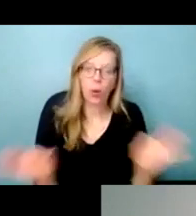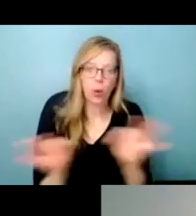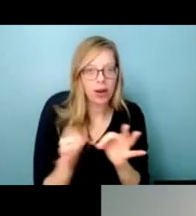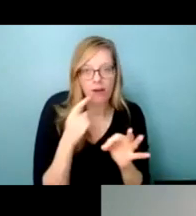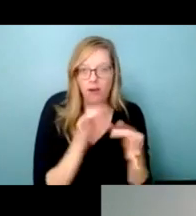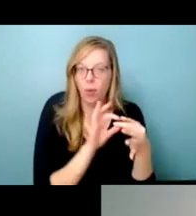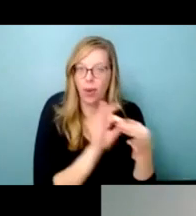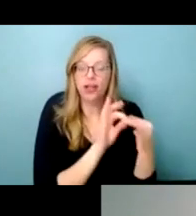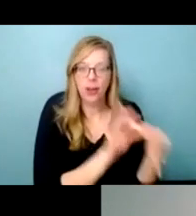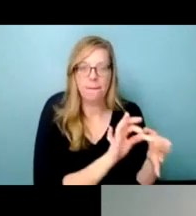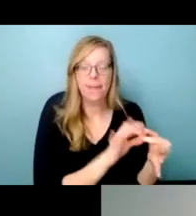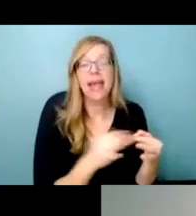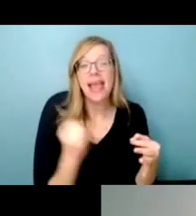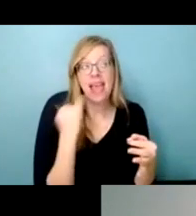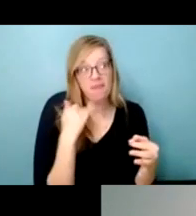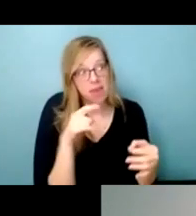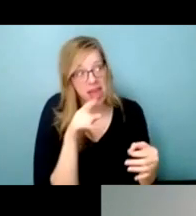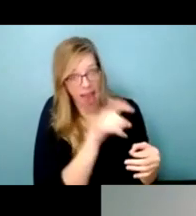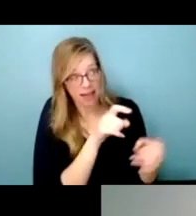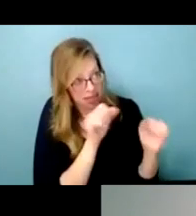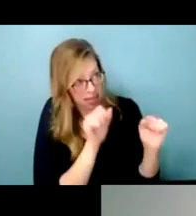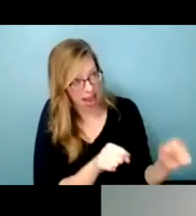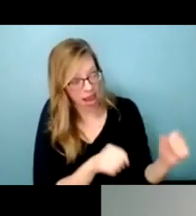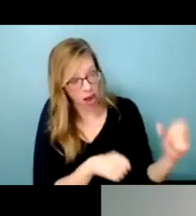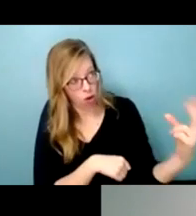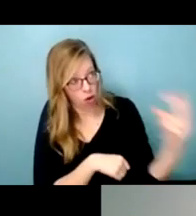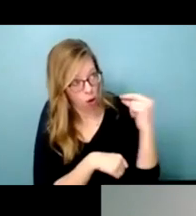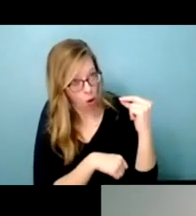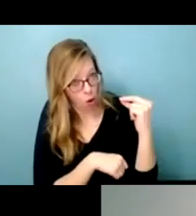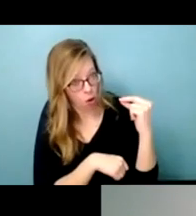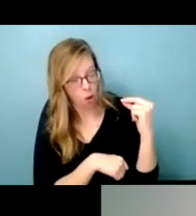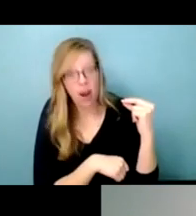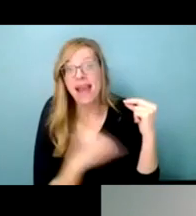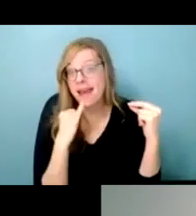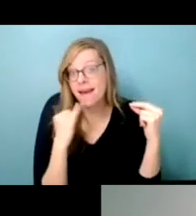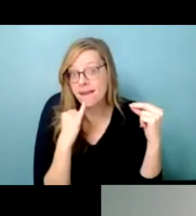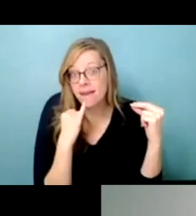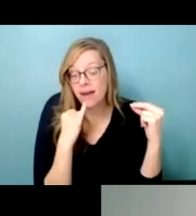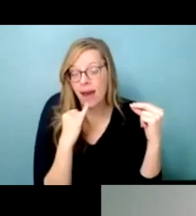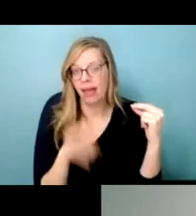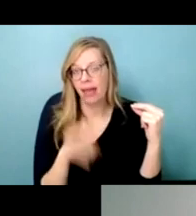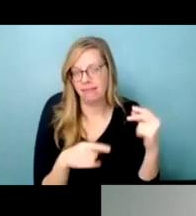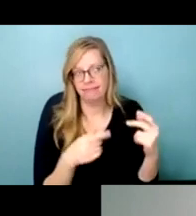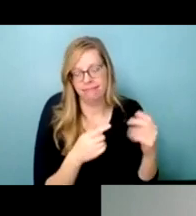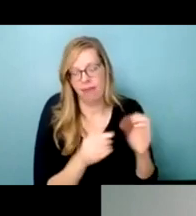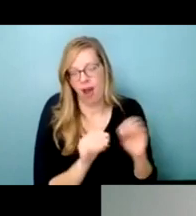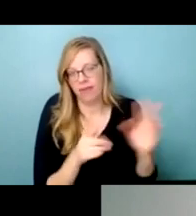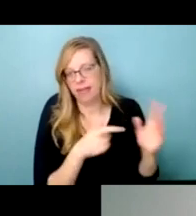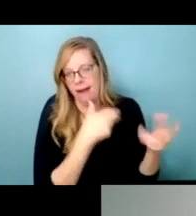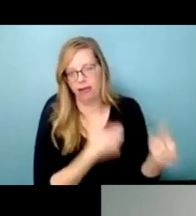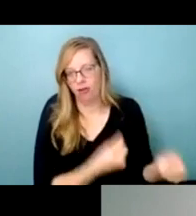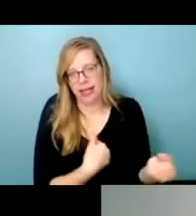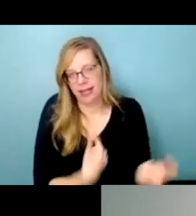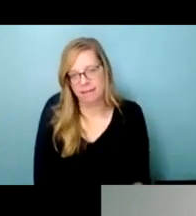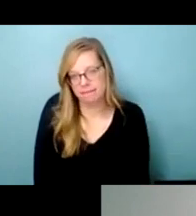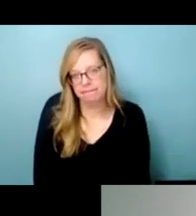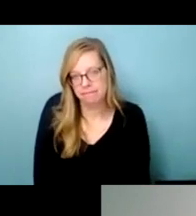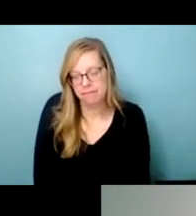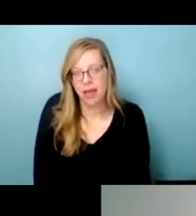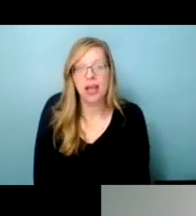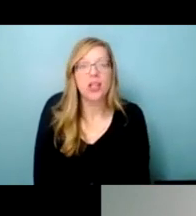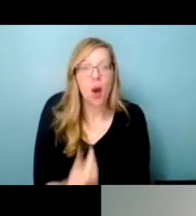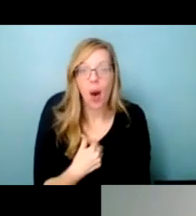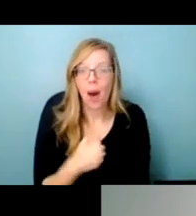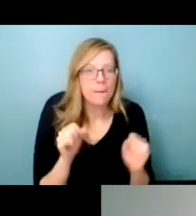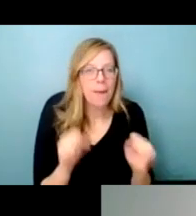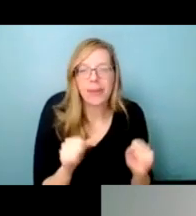If I ask a funder, can I do this? And they say no every single time, that shows me that the funder doesn't trust me. So I'm probably not